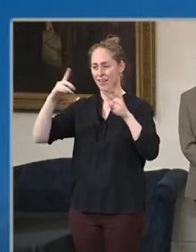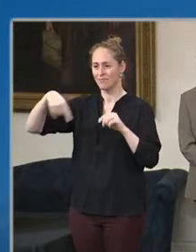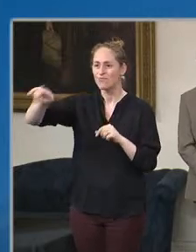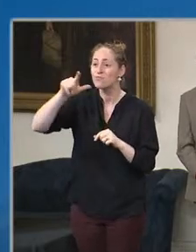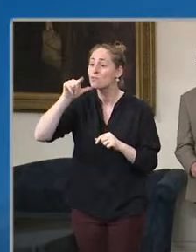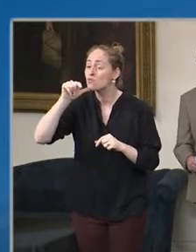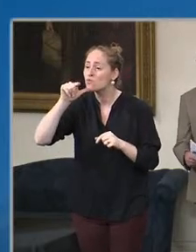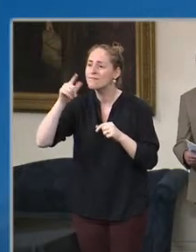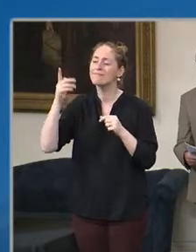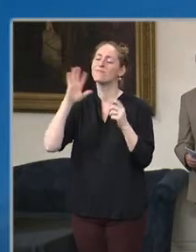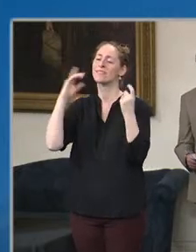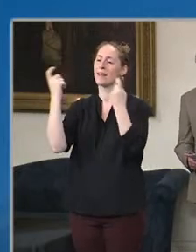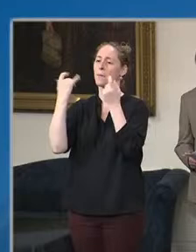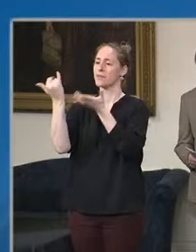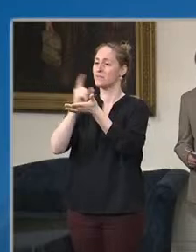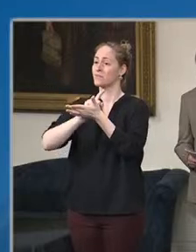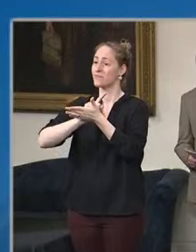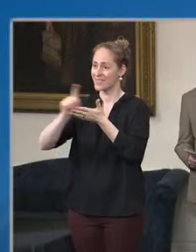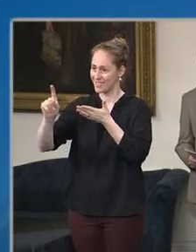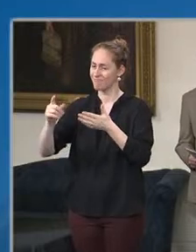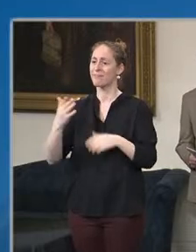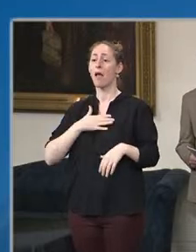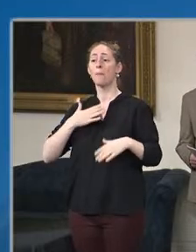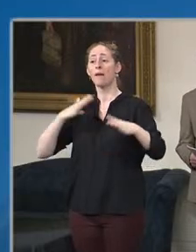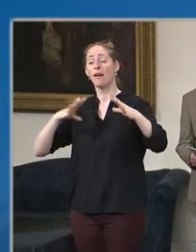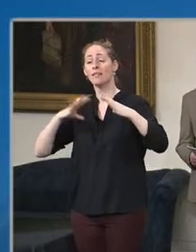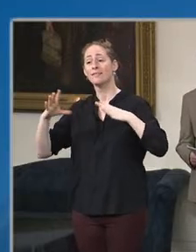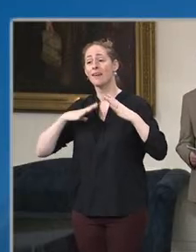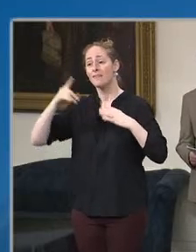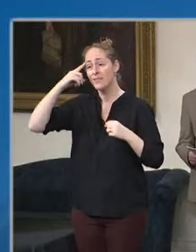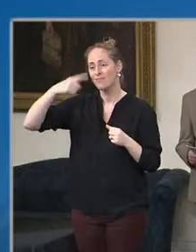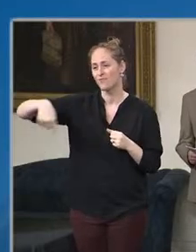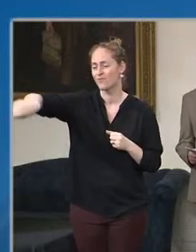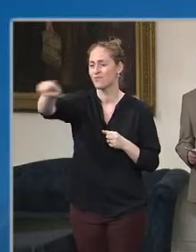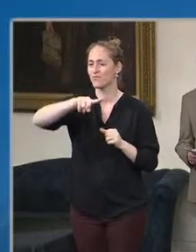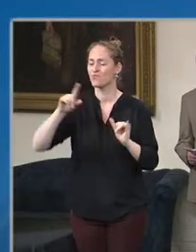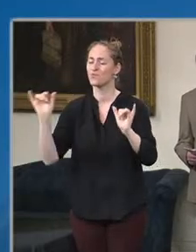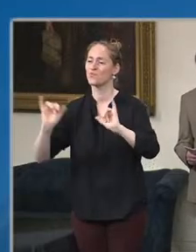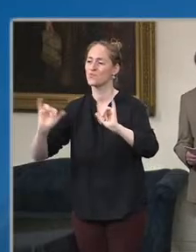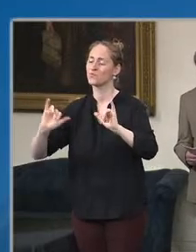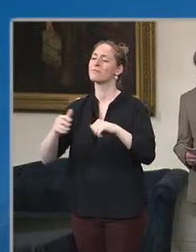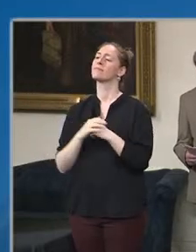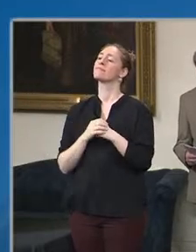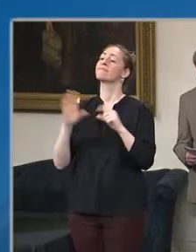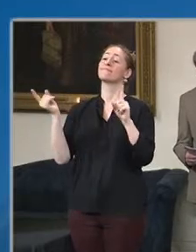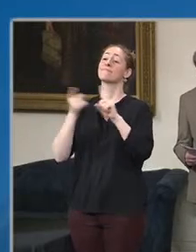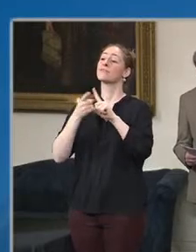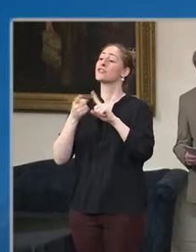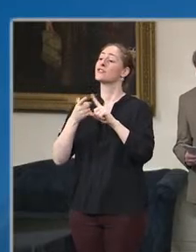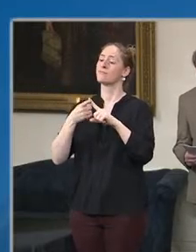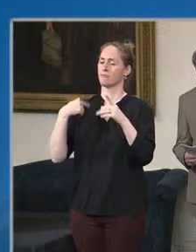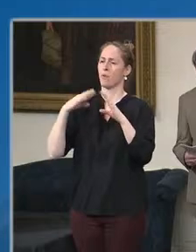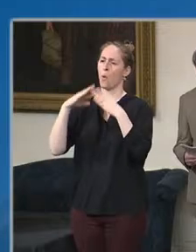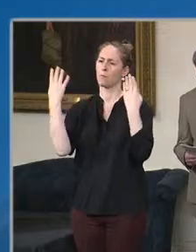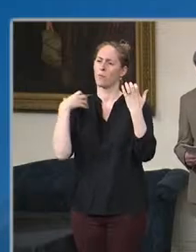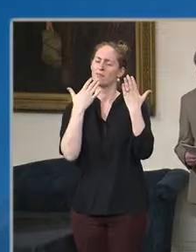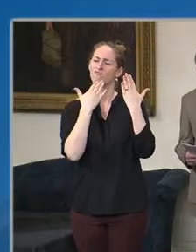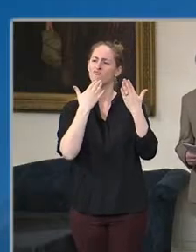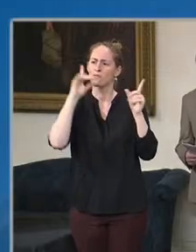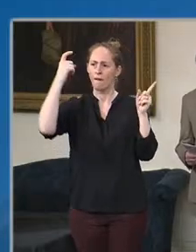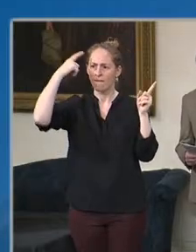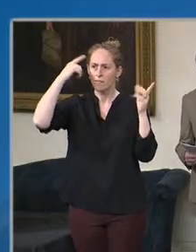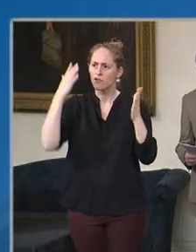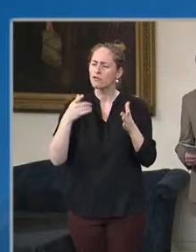week, and a very happy holiday and joyous season to all. I want to thank the Governor for the announcements that he made